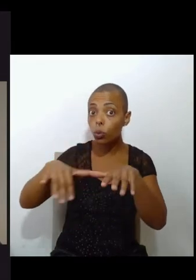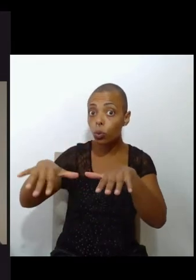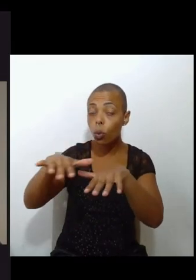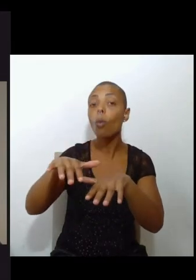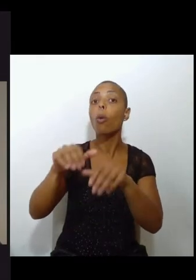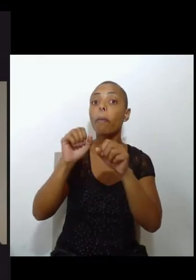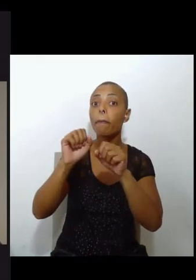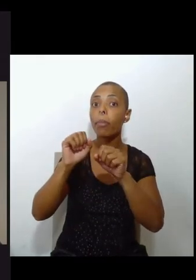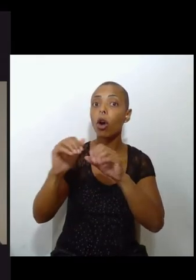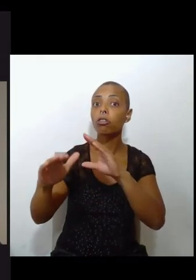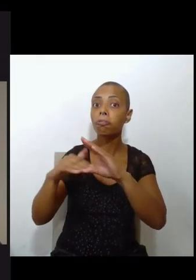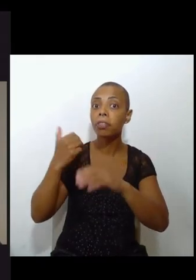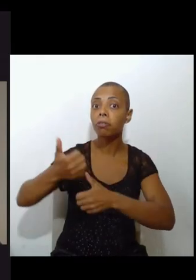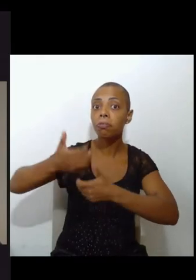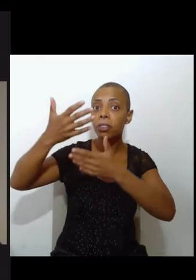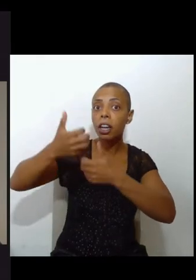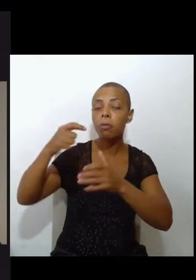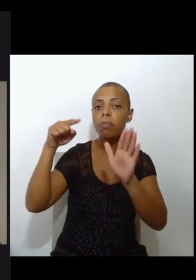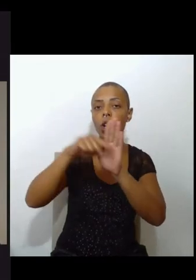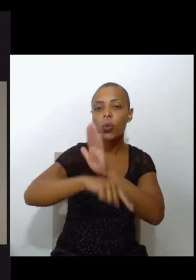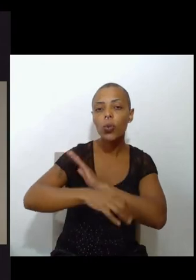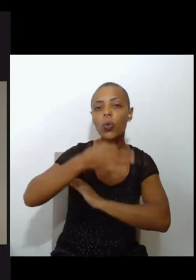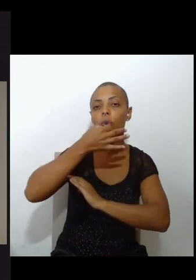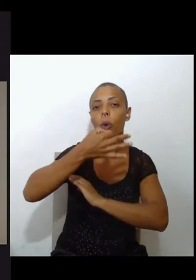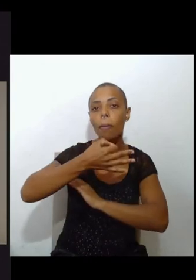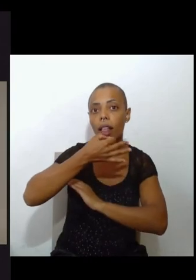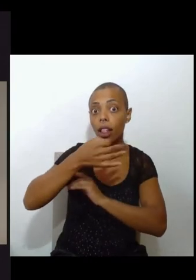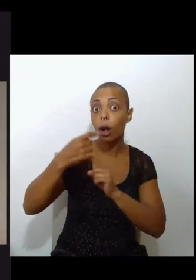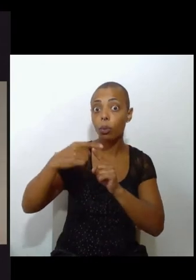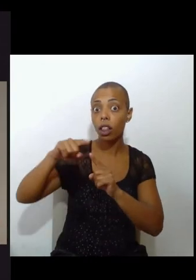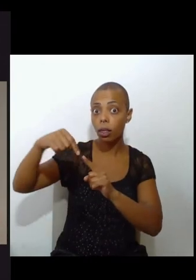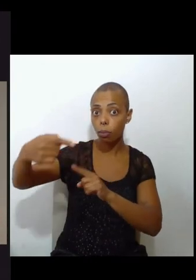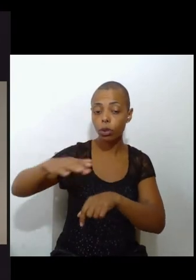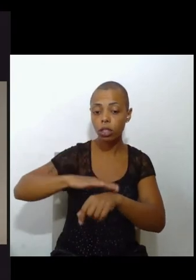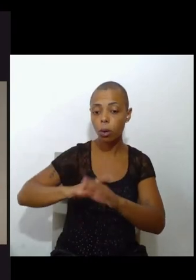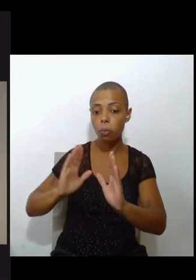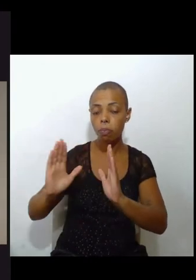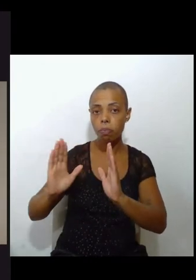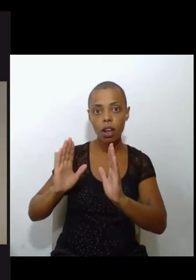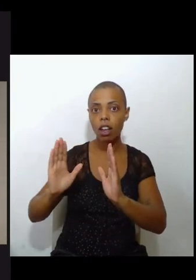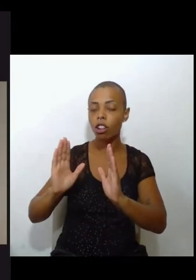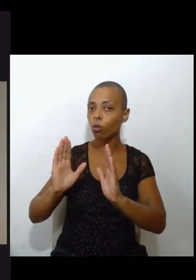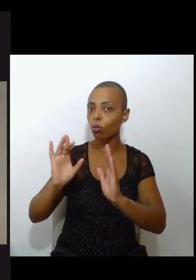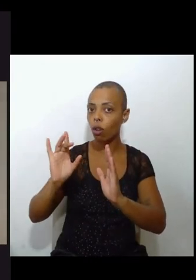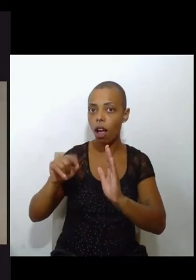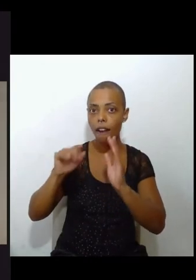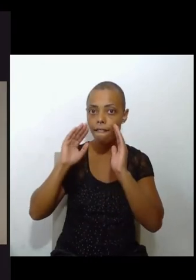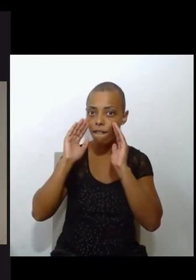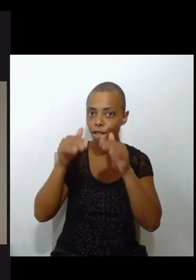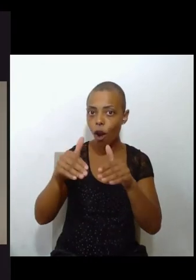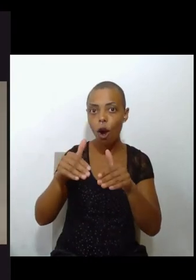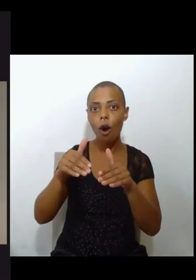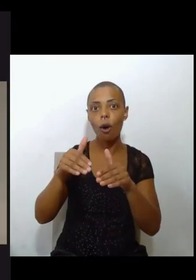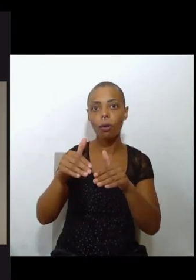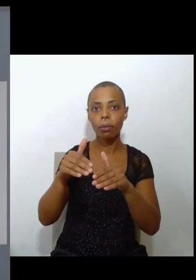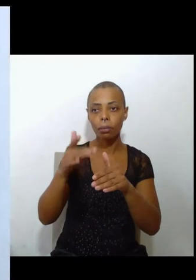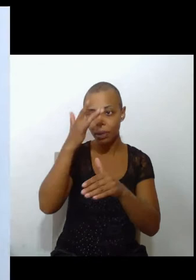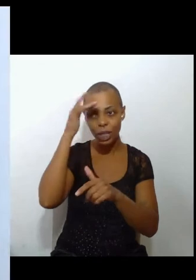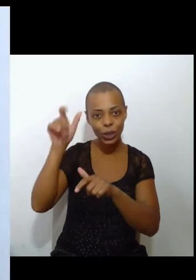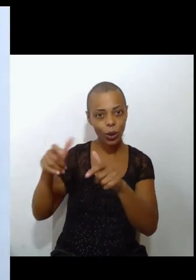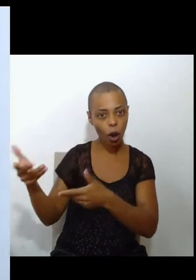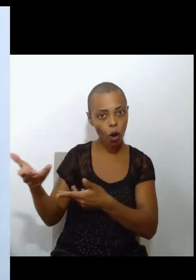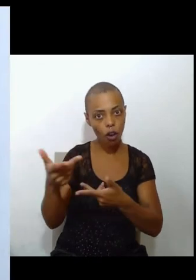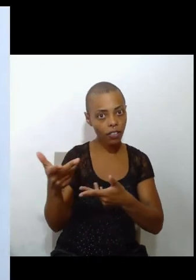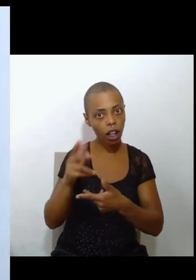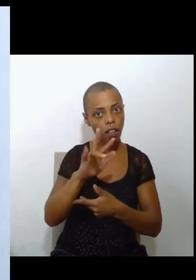I would like to remind all of you that you can ask questions using the chat feature we're going to leave